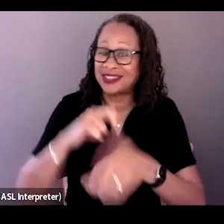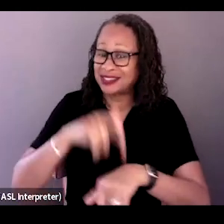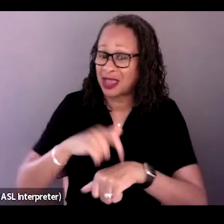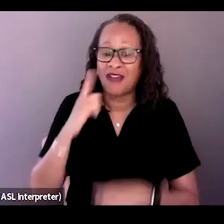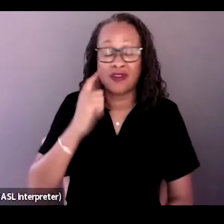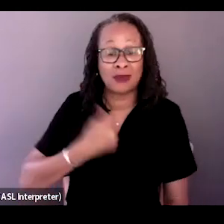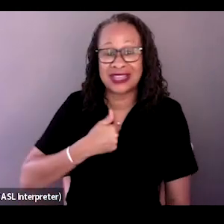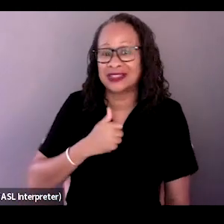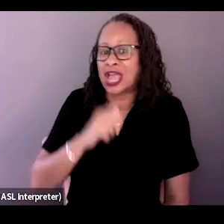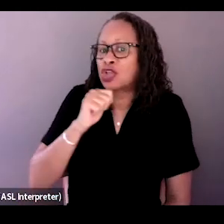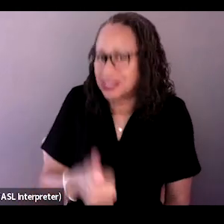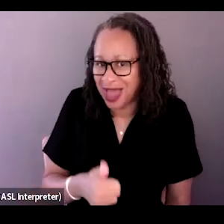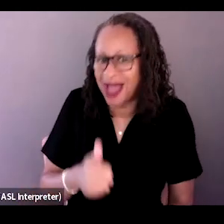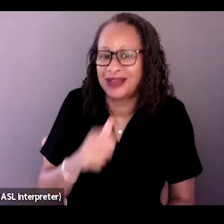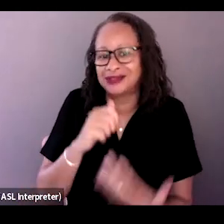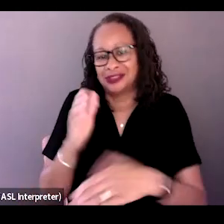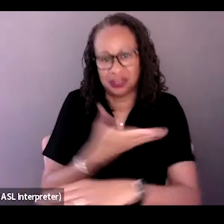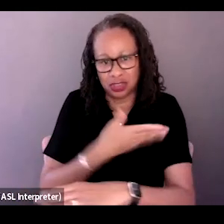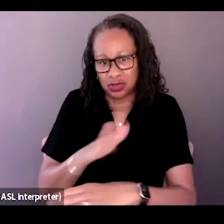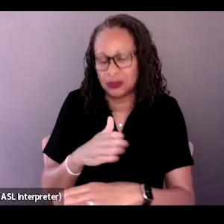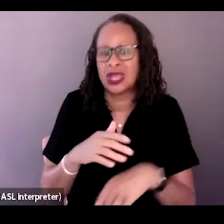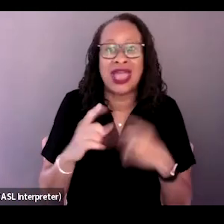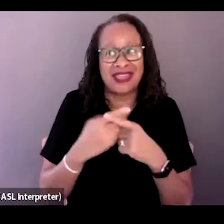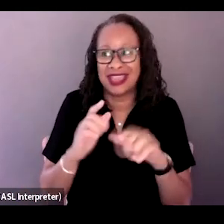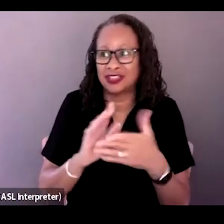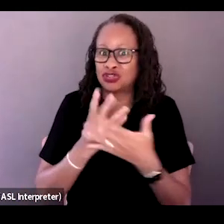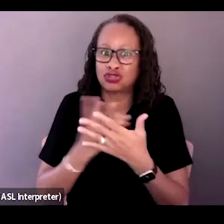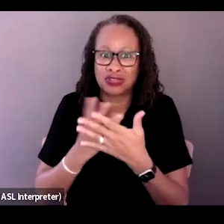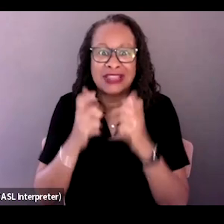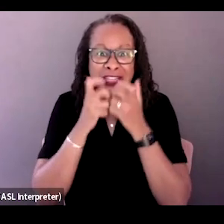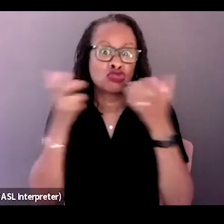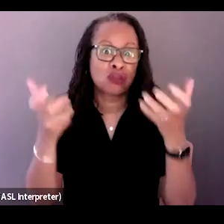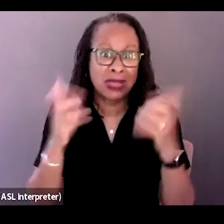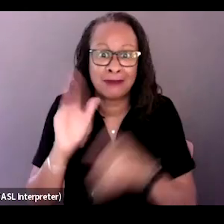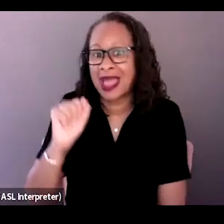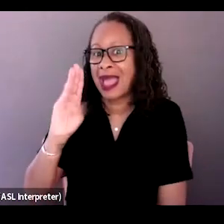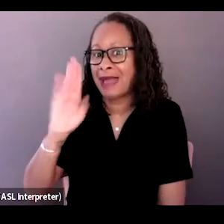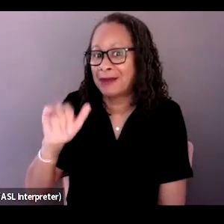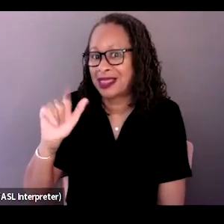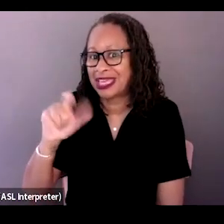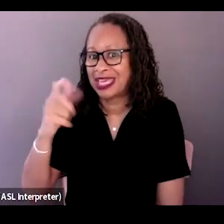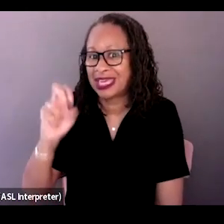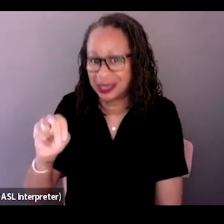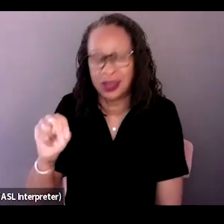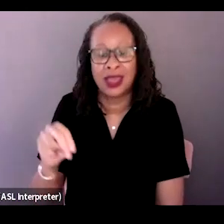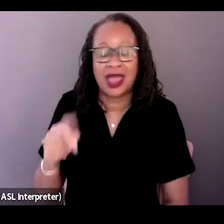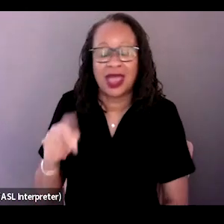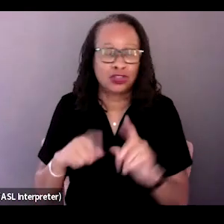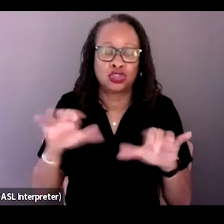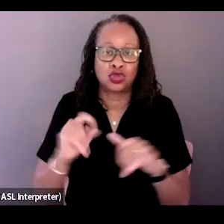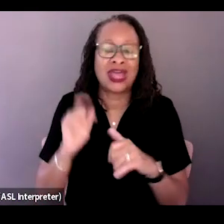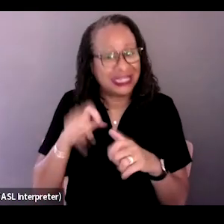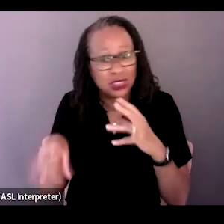could not but include that Scream by Abbey Lincoln. If you sort of go through that whole history, I could not but include